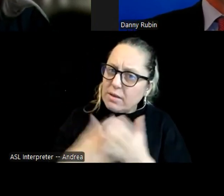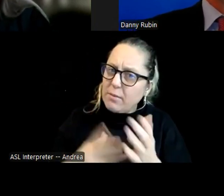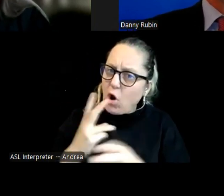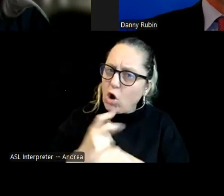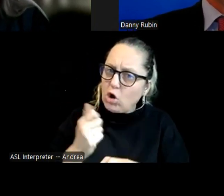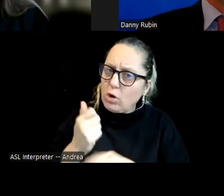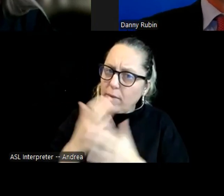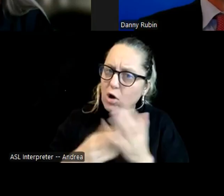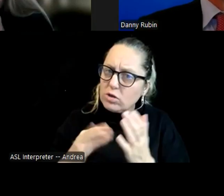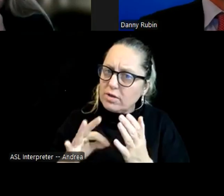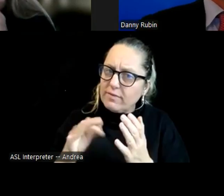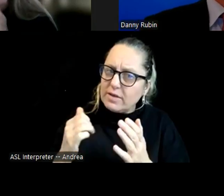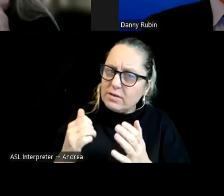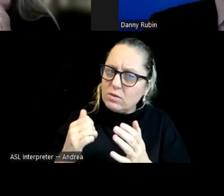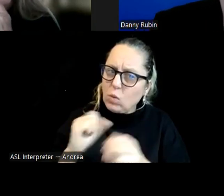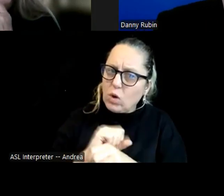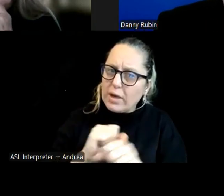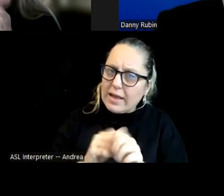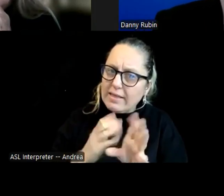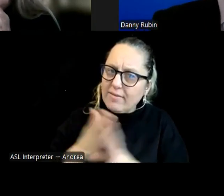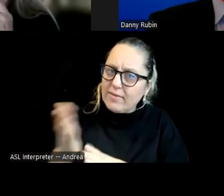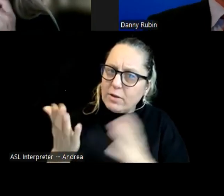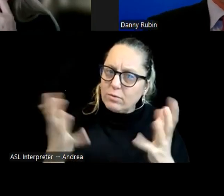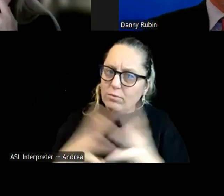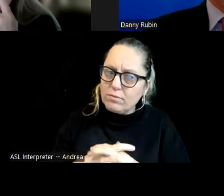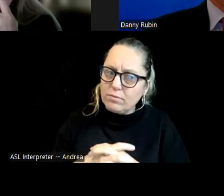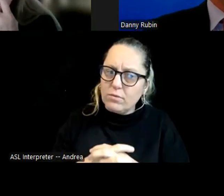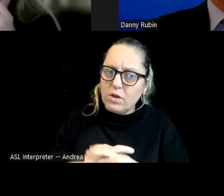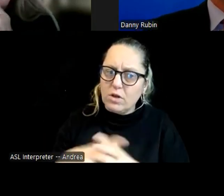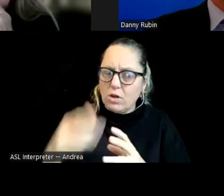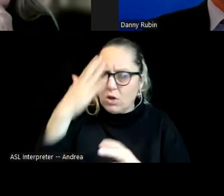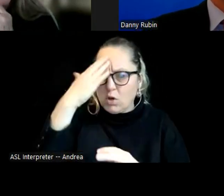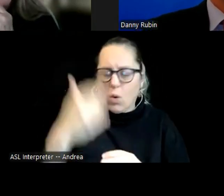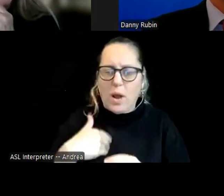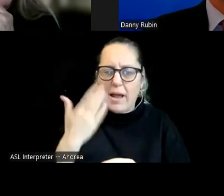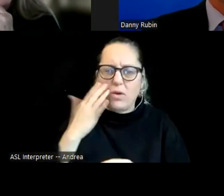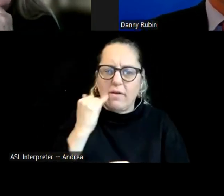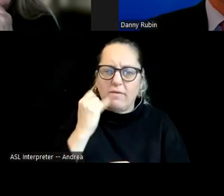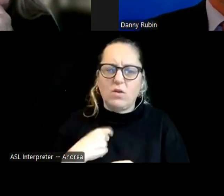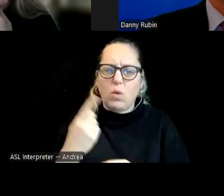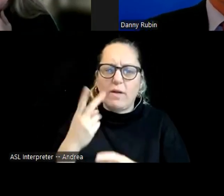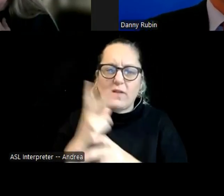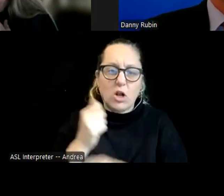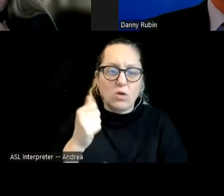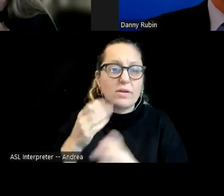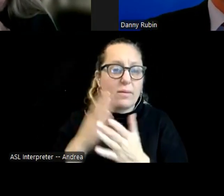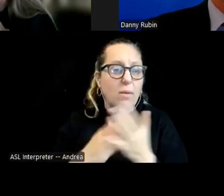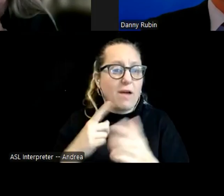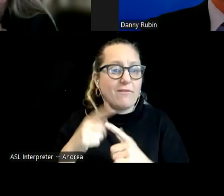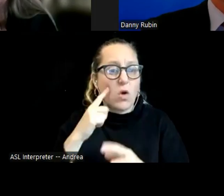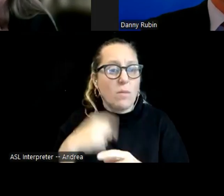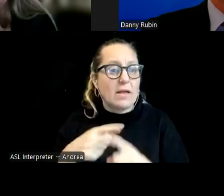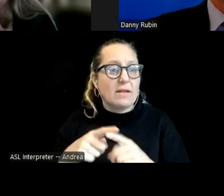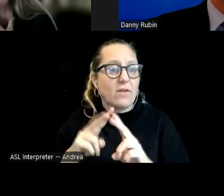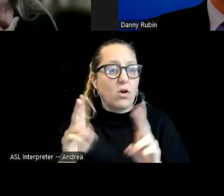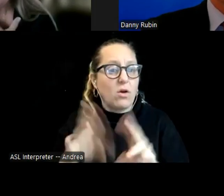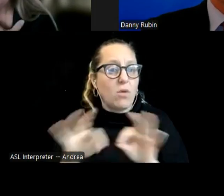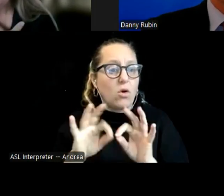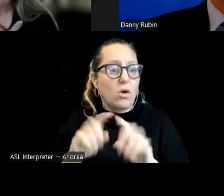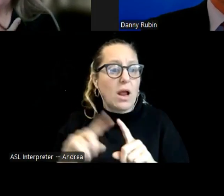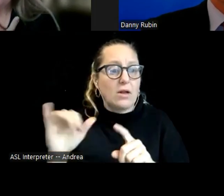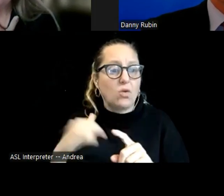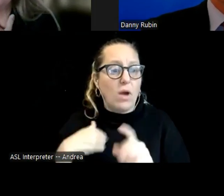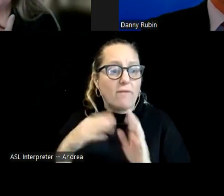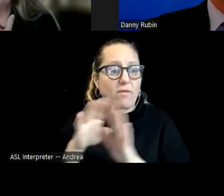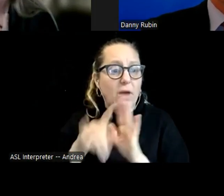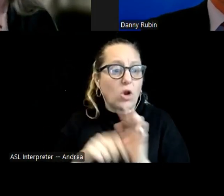of working in the field? You know, I don't know if it's one of the toughest aspects, but for me, it was very important. I too have a background in